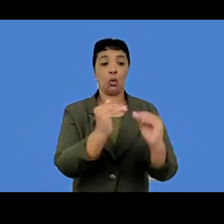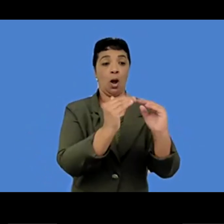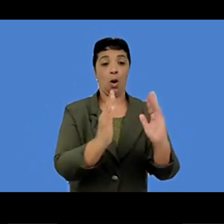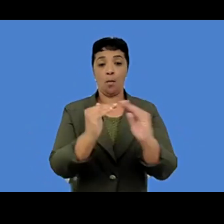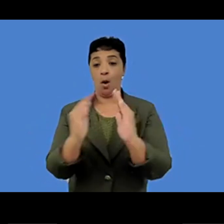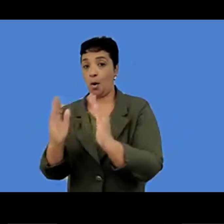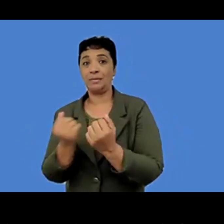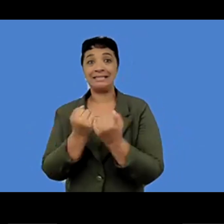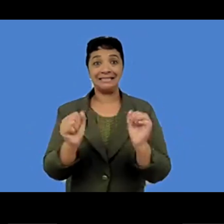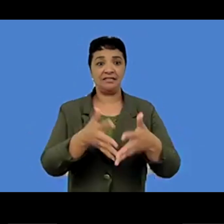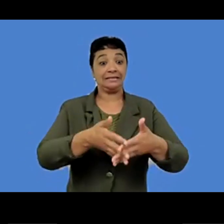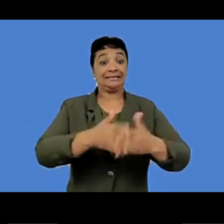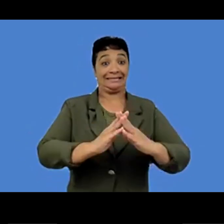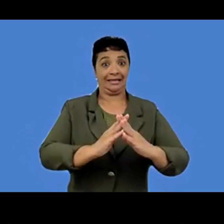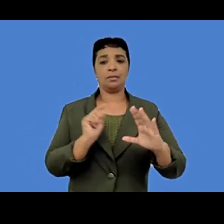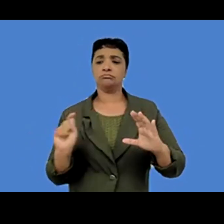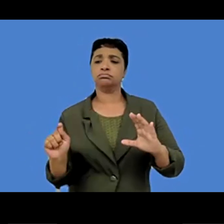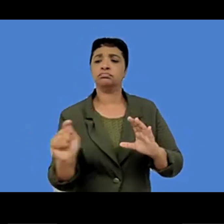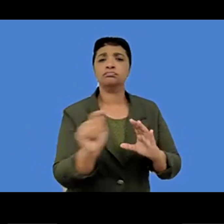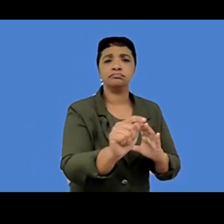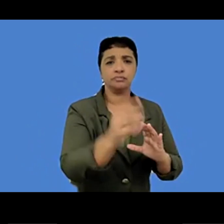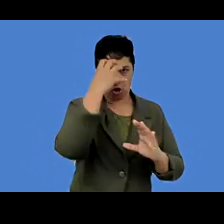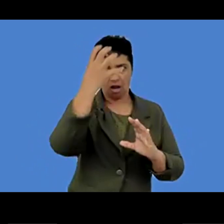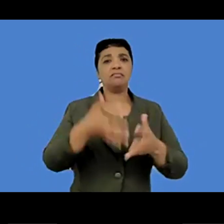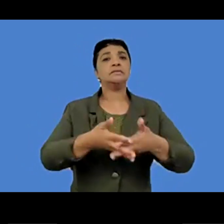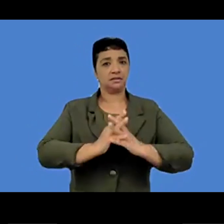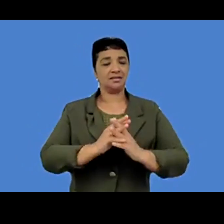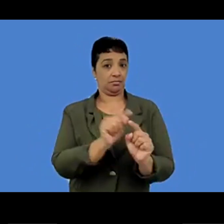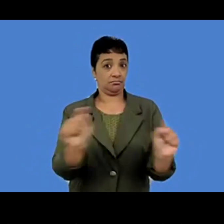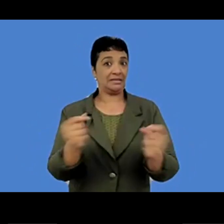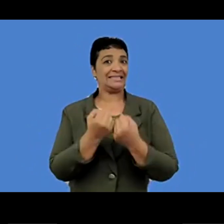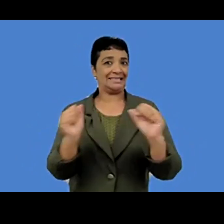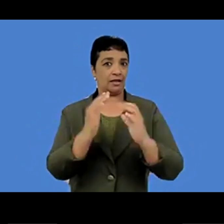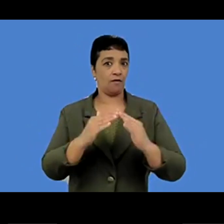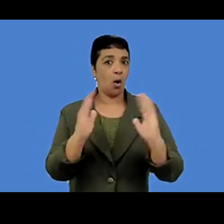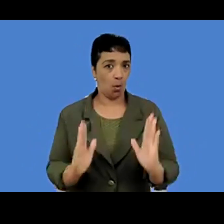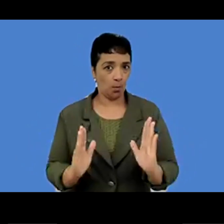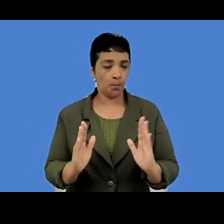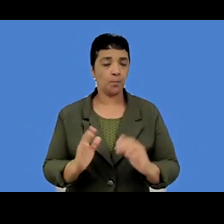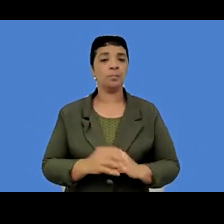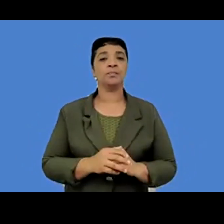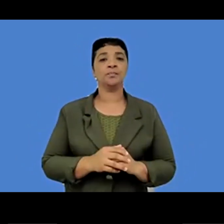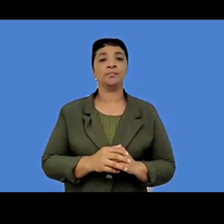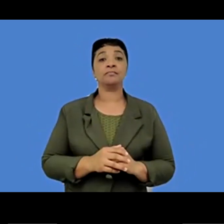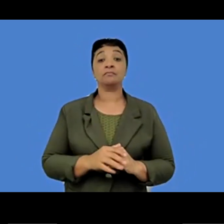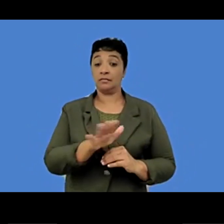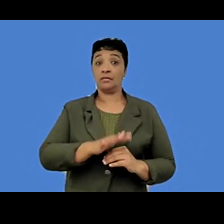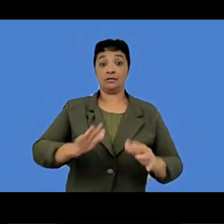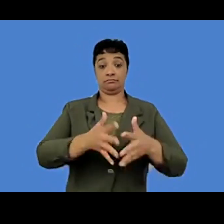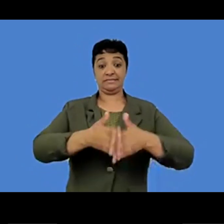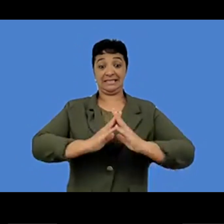which were established by the government. And this, when these shelters were established, before people